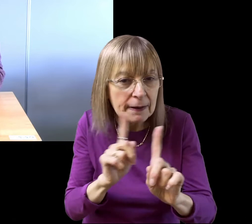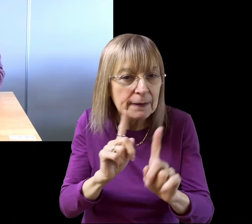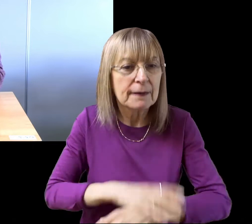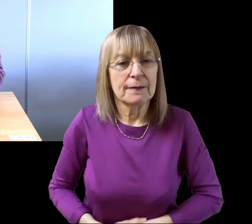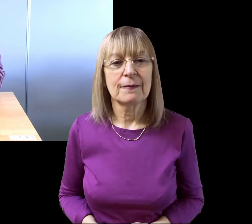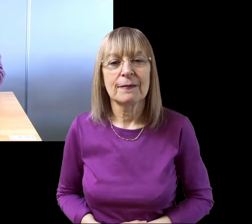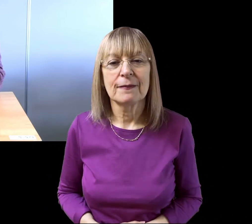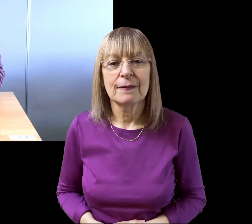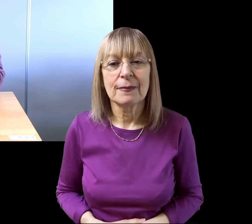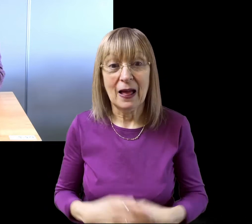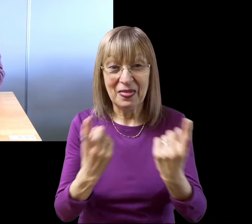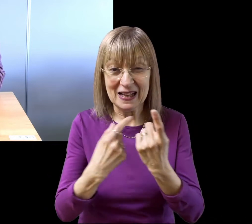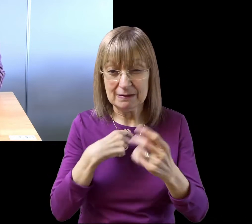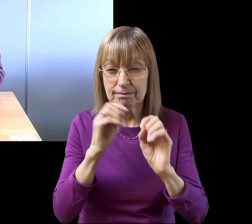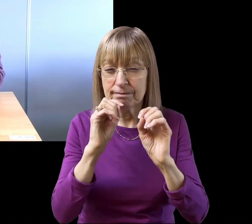use.